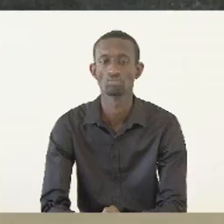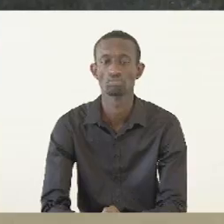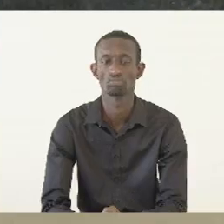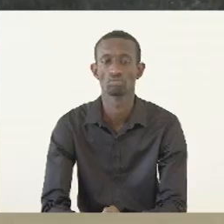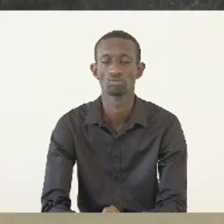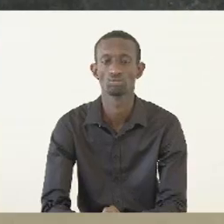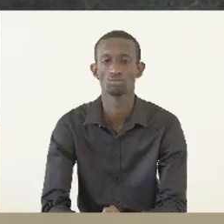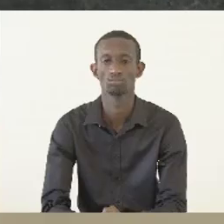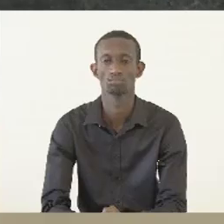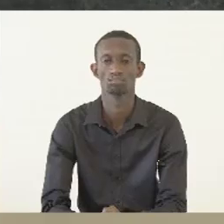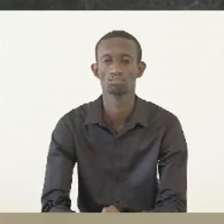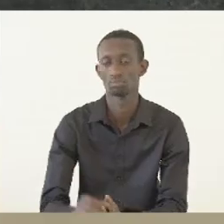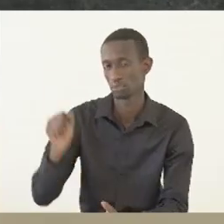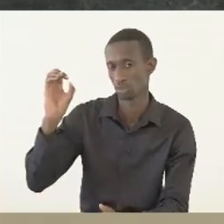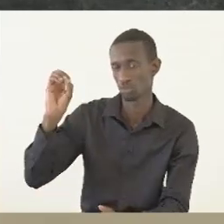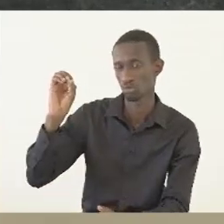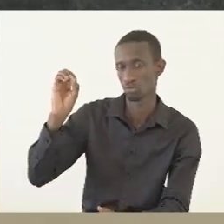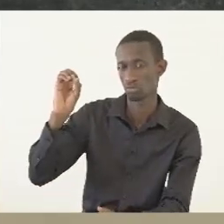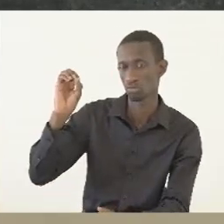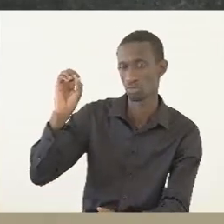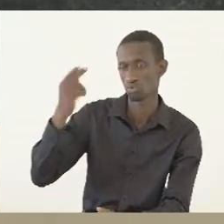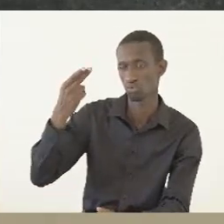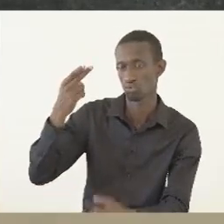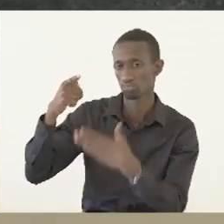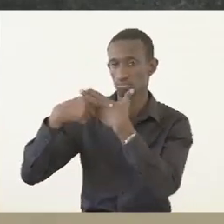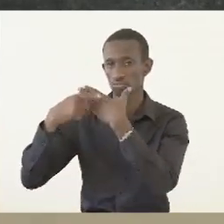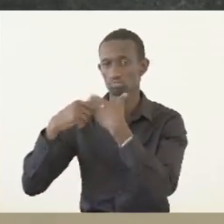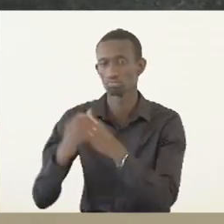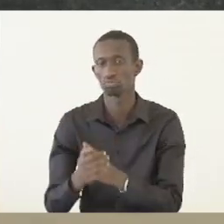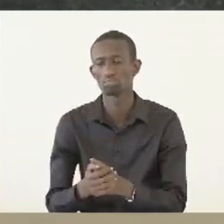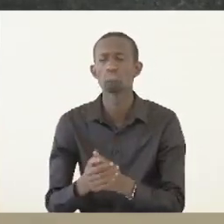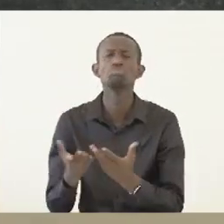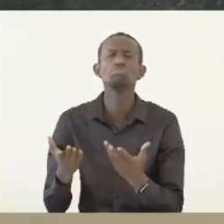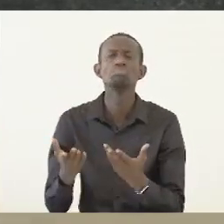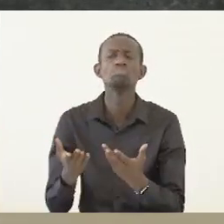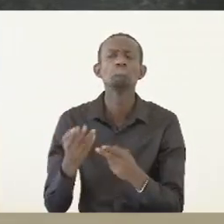SO3 2 negative. What is the name of this particle?